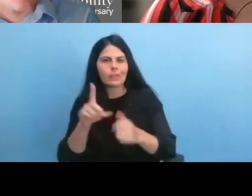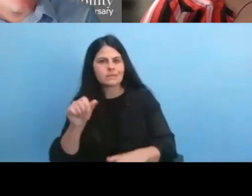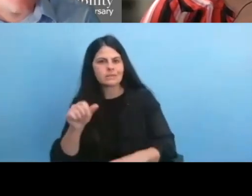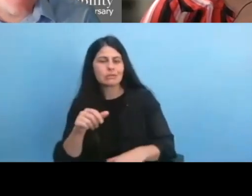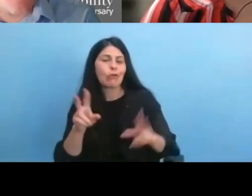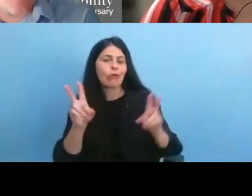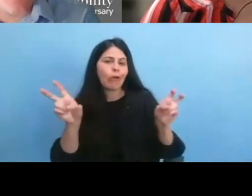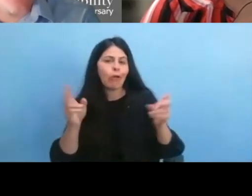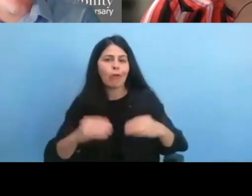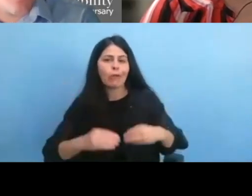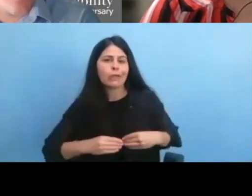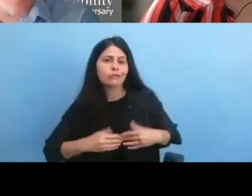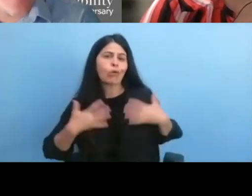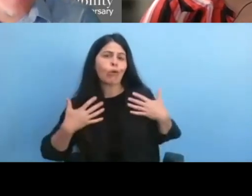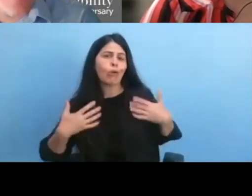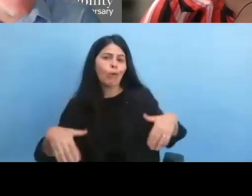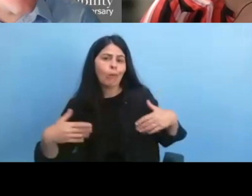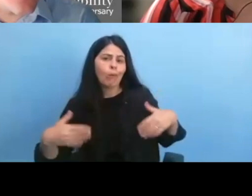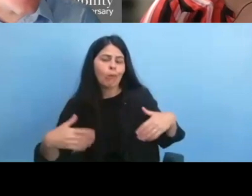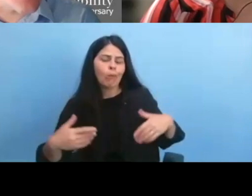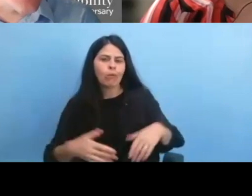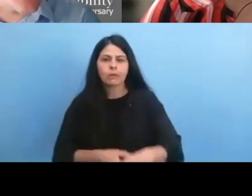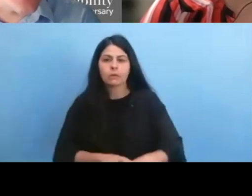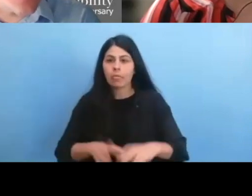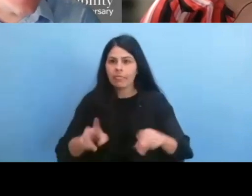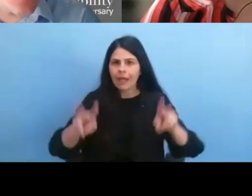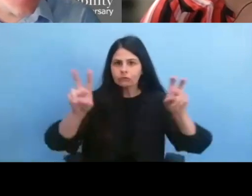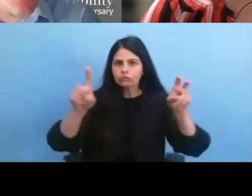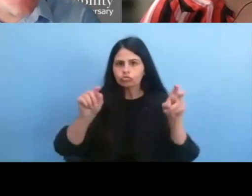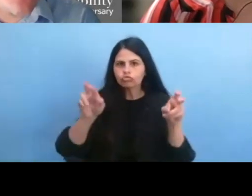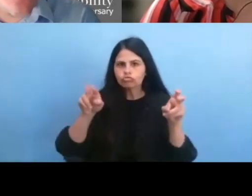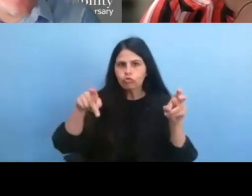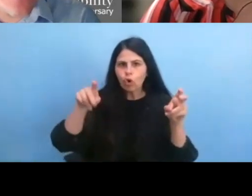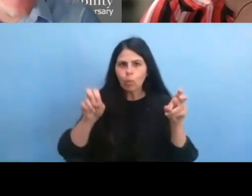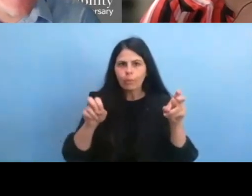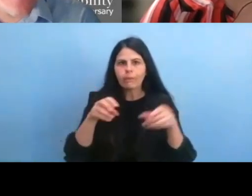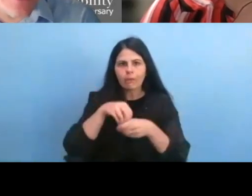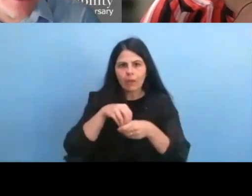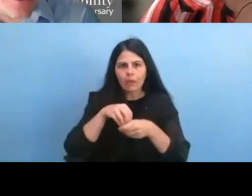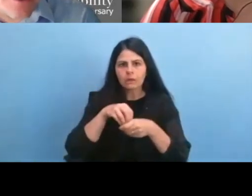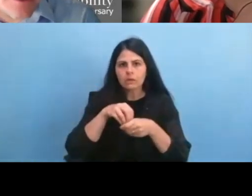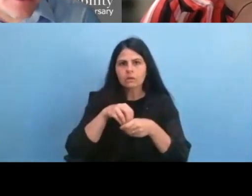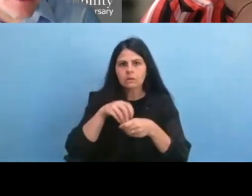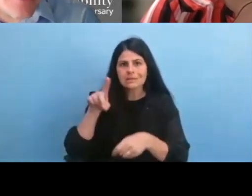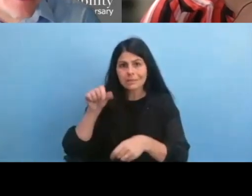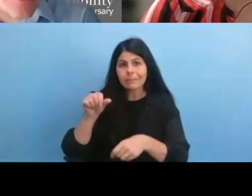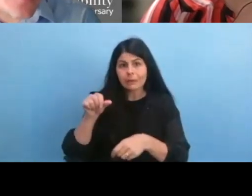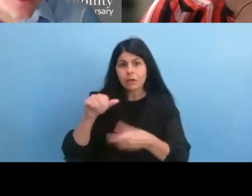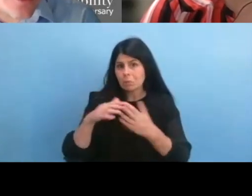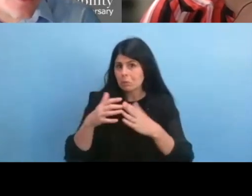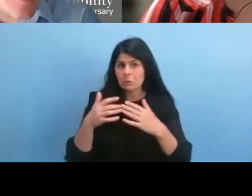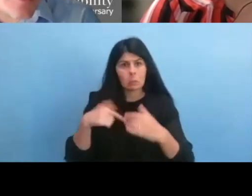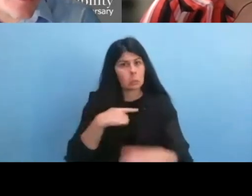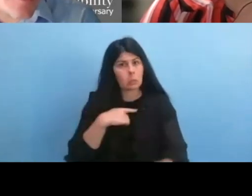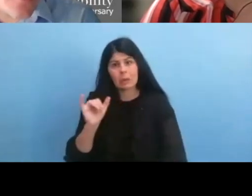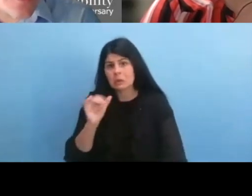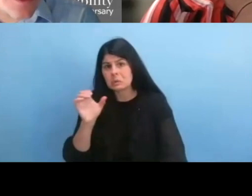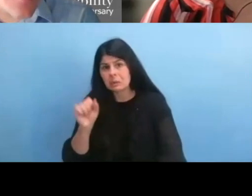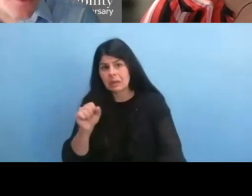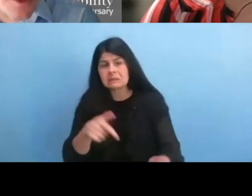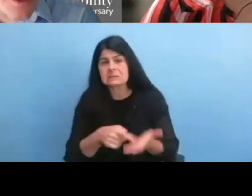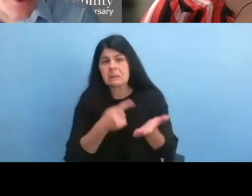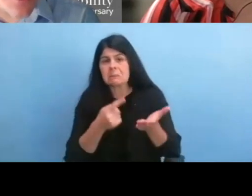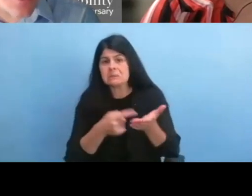inspirational. And that's a trope that even within the disability community we can fall into. And I think it's important to remember that people